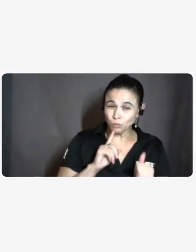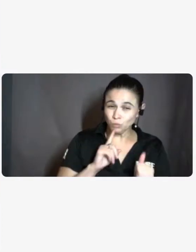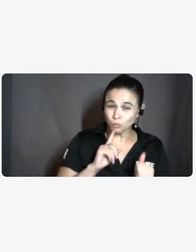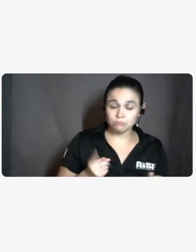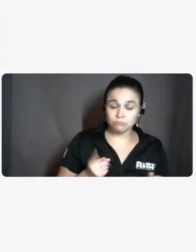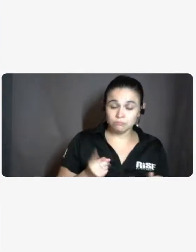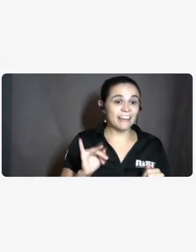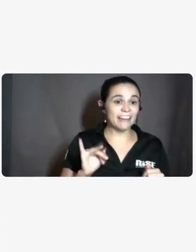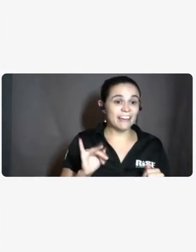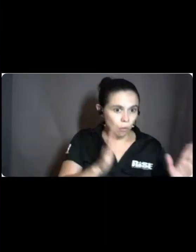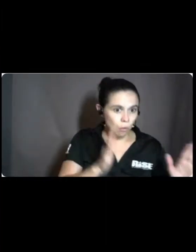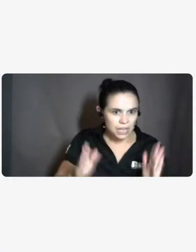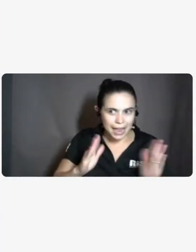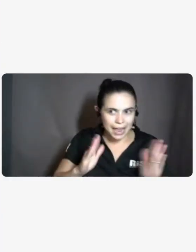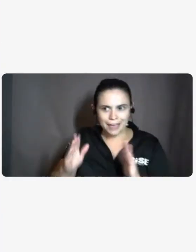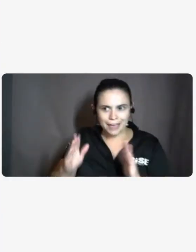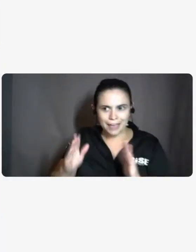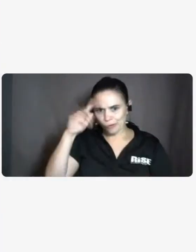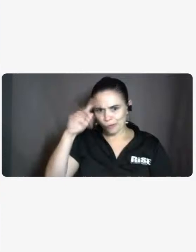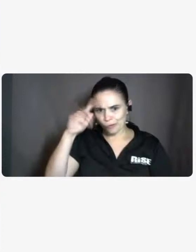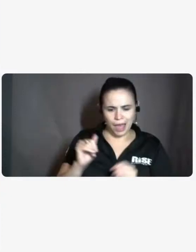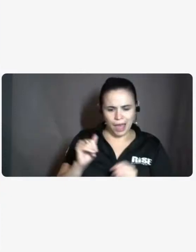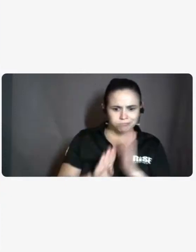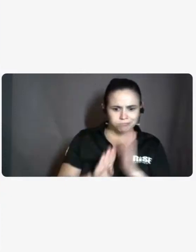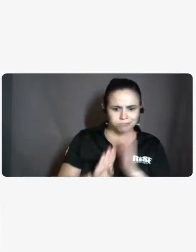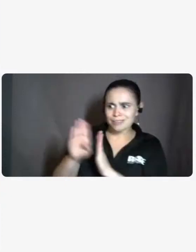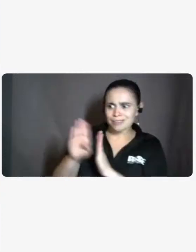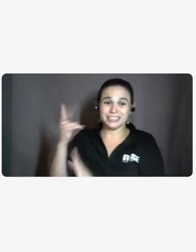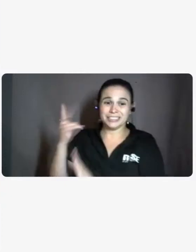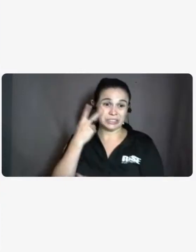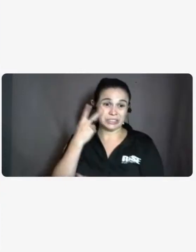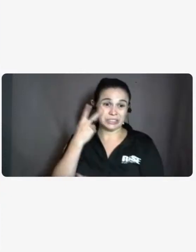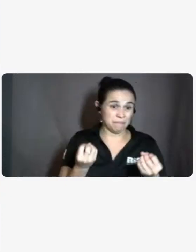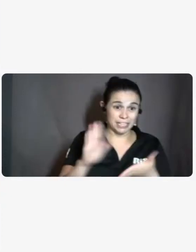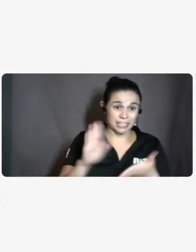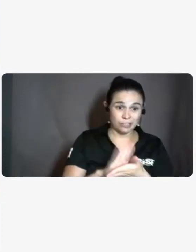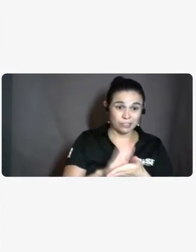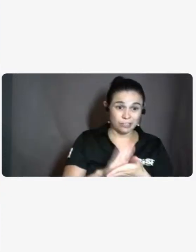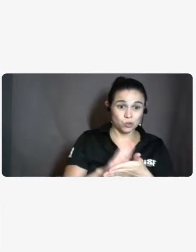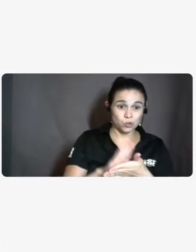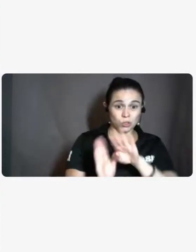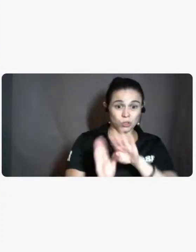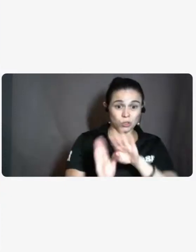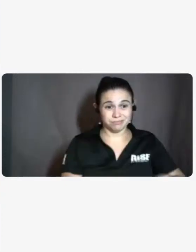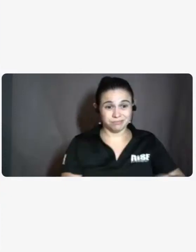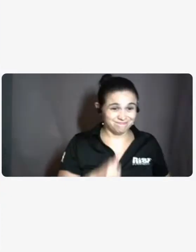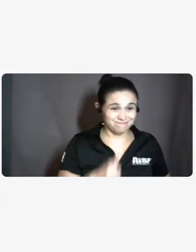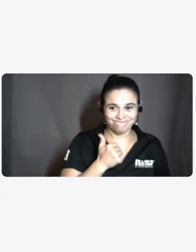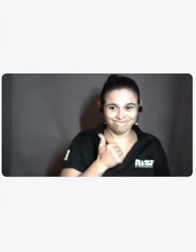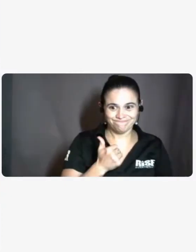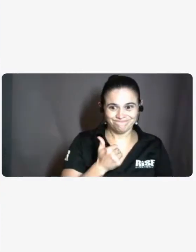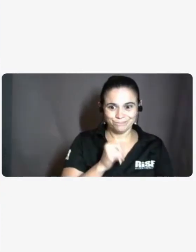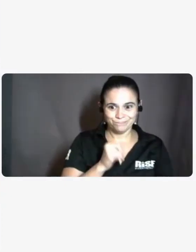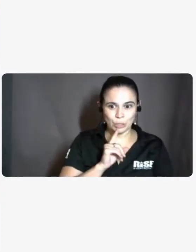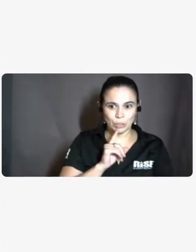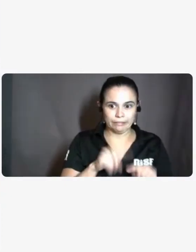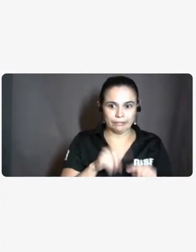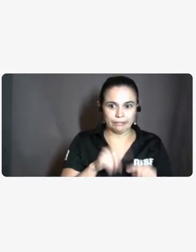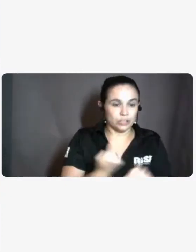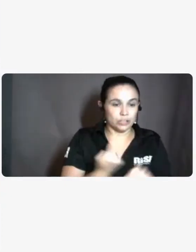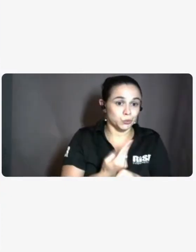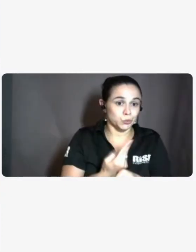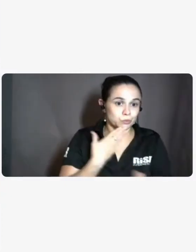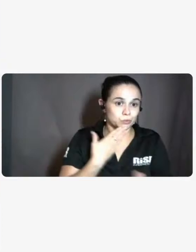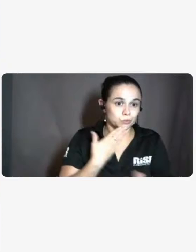being passed by, essentially becoming unusable. And we don't want that to happen. So